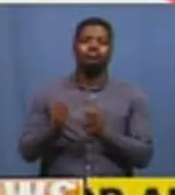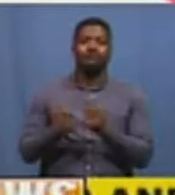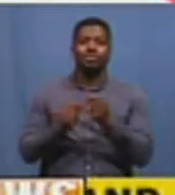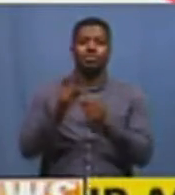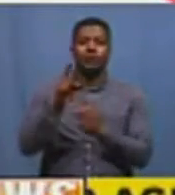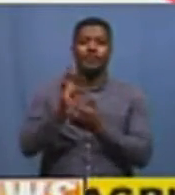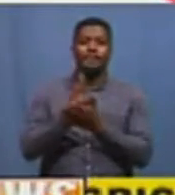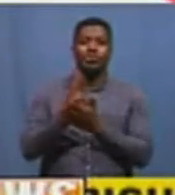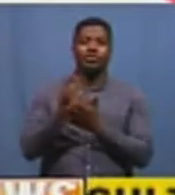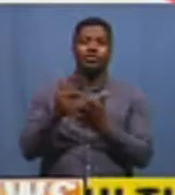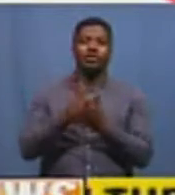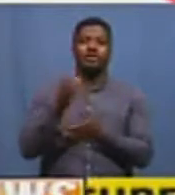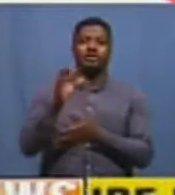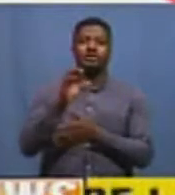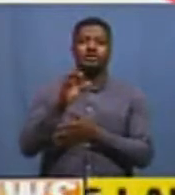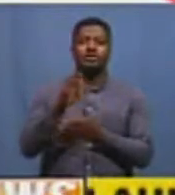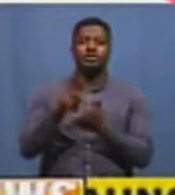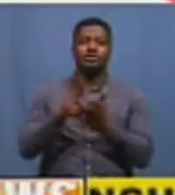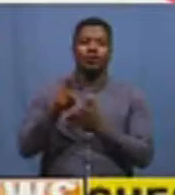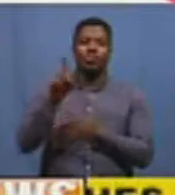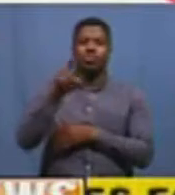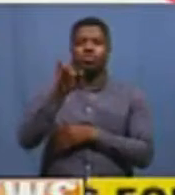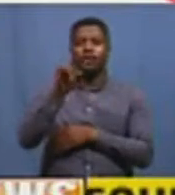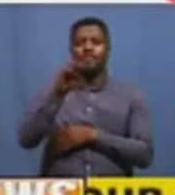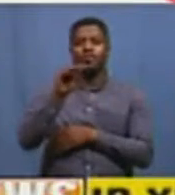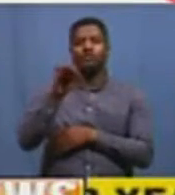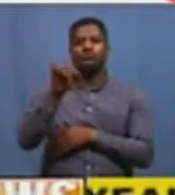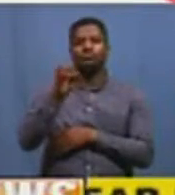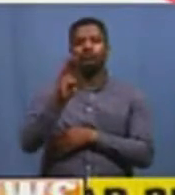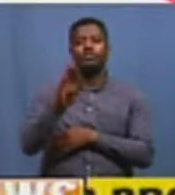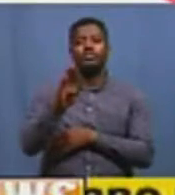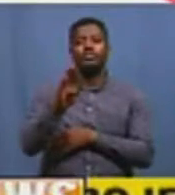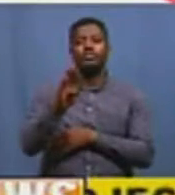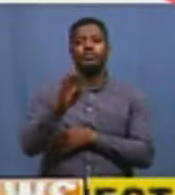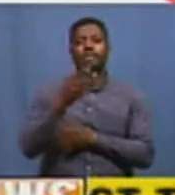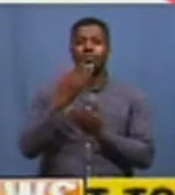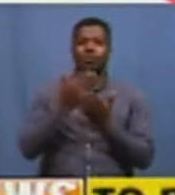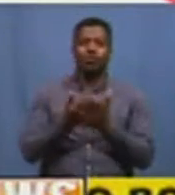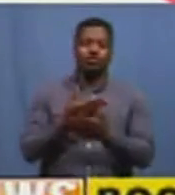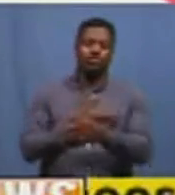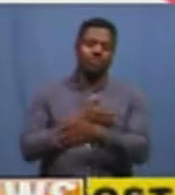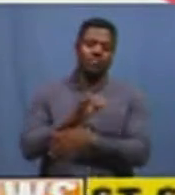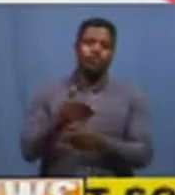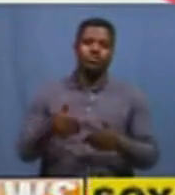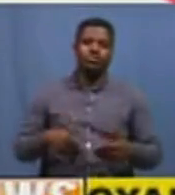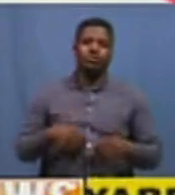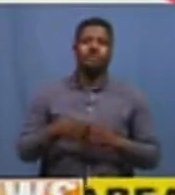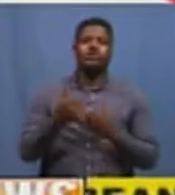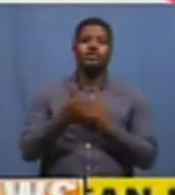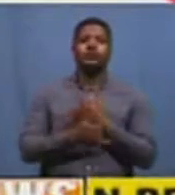with 1 billion Ghana cedis to create 1 million jobs. It is good to empower the youth of this